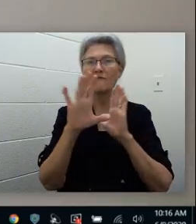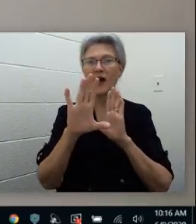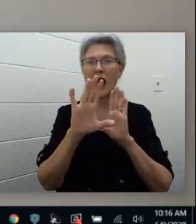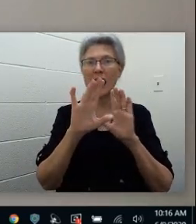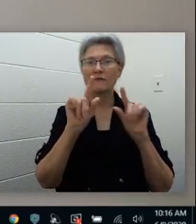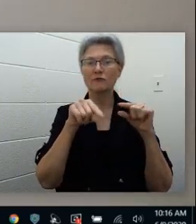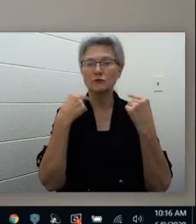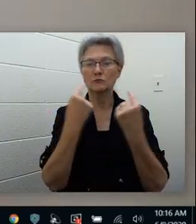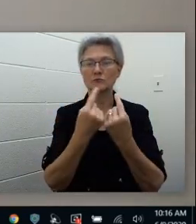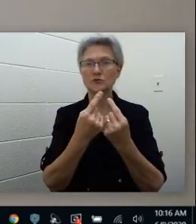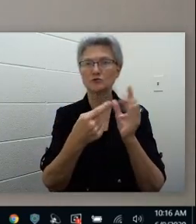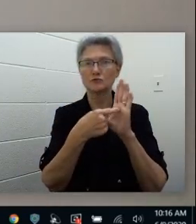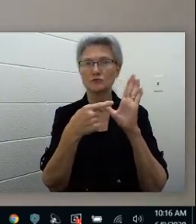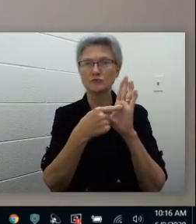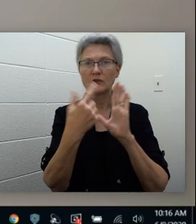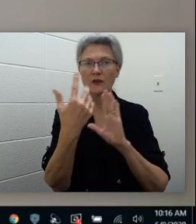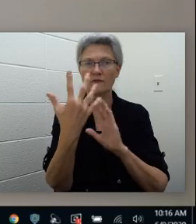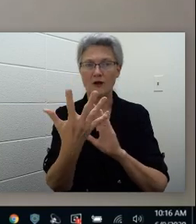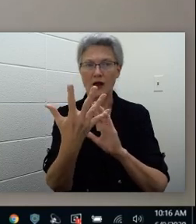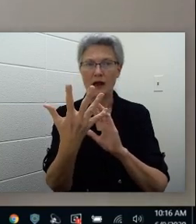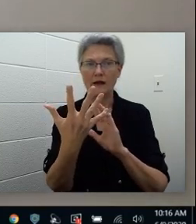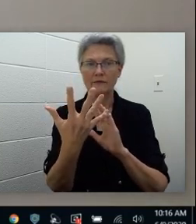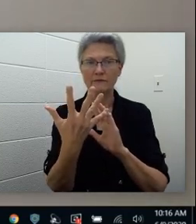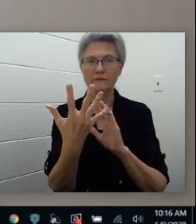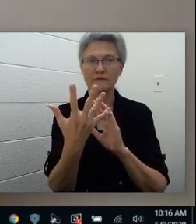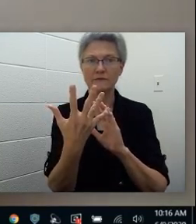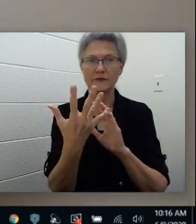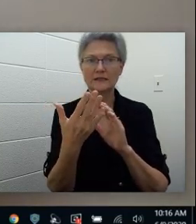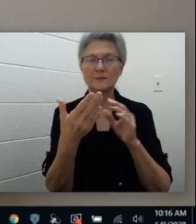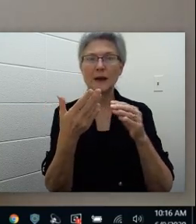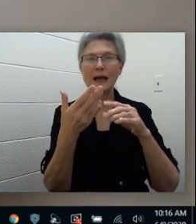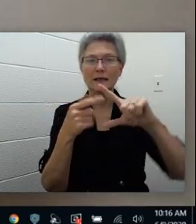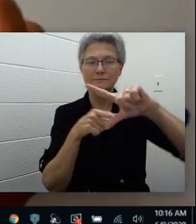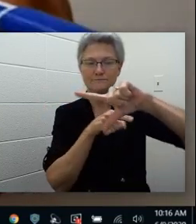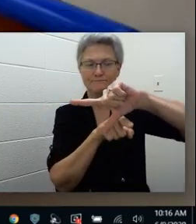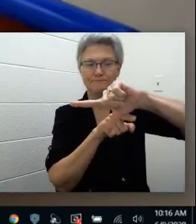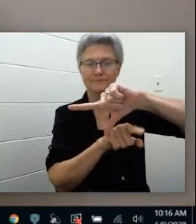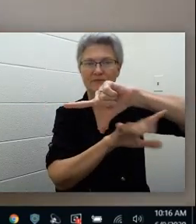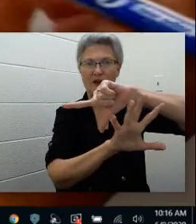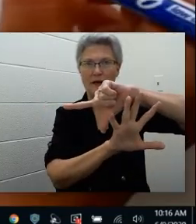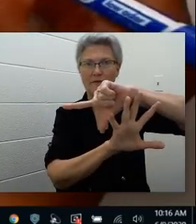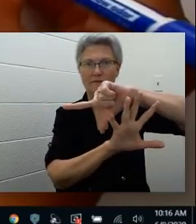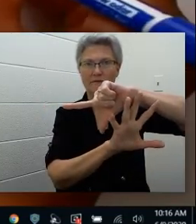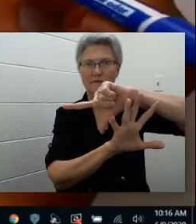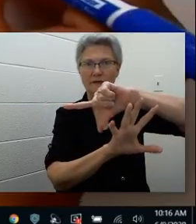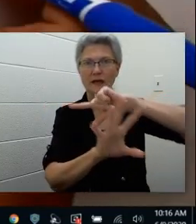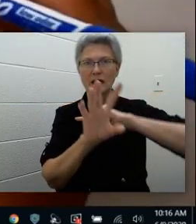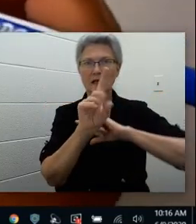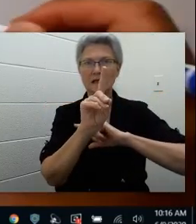to represent the 5, and that's our divisor in this problem.